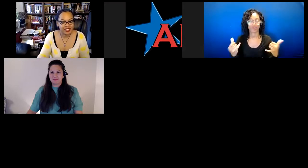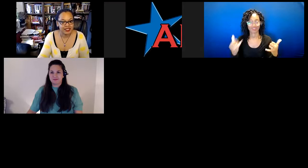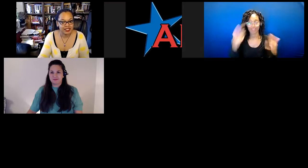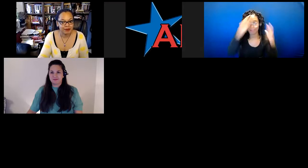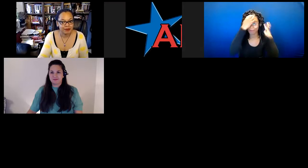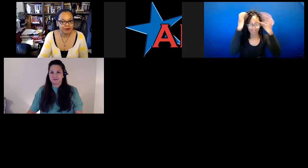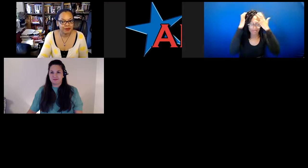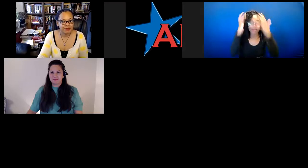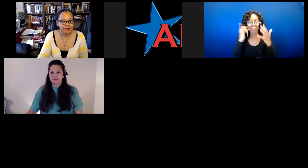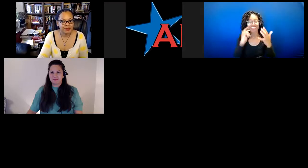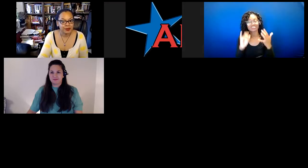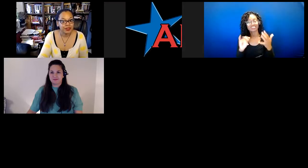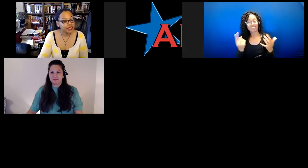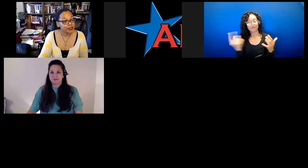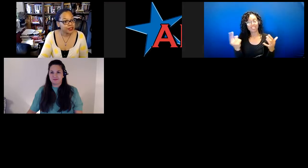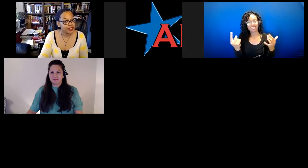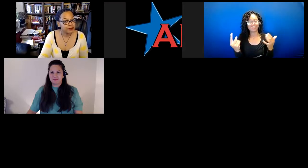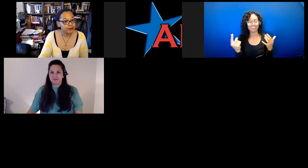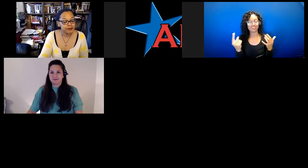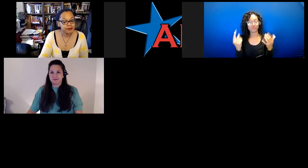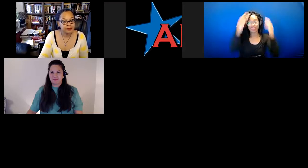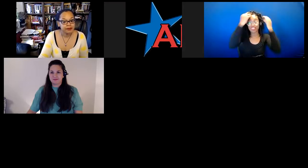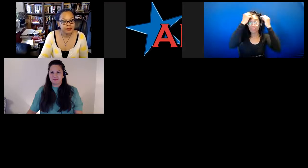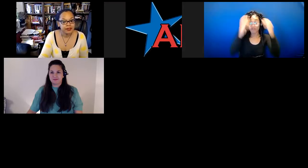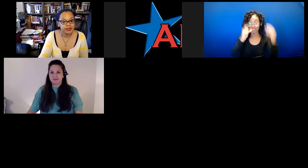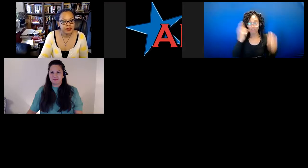that we think about a lot.